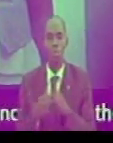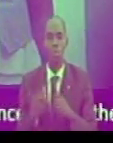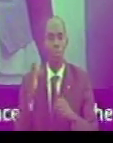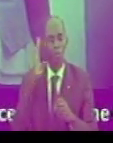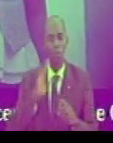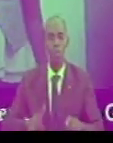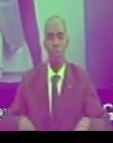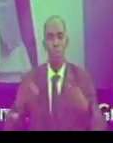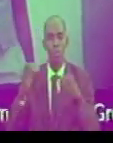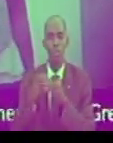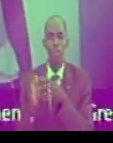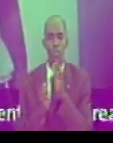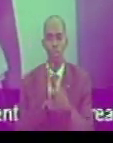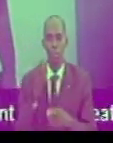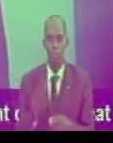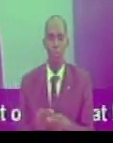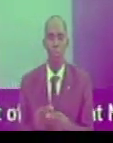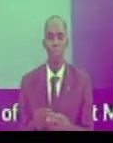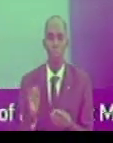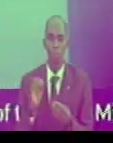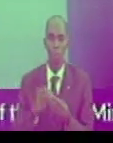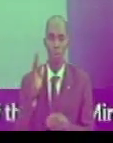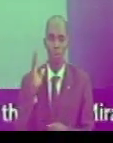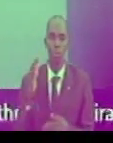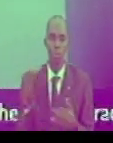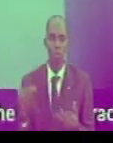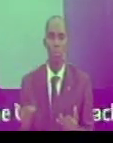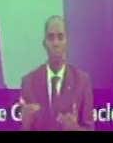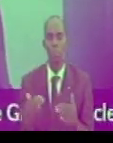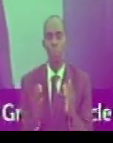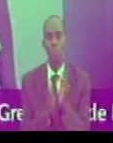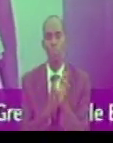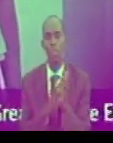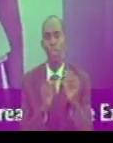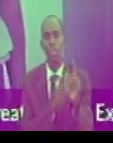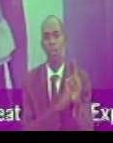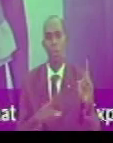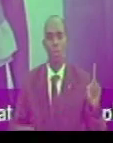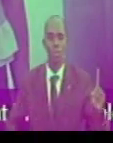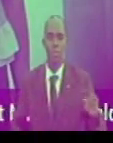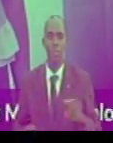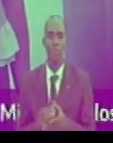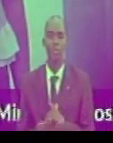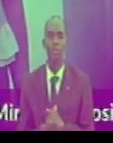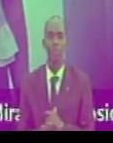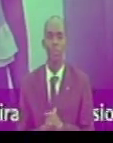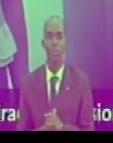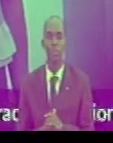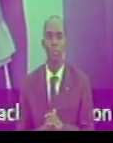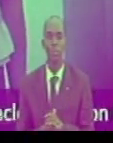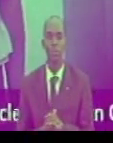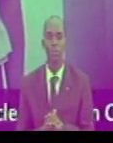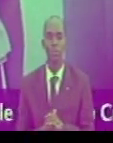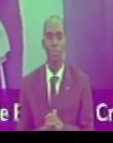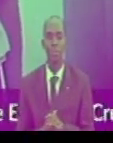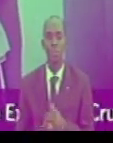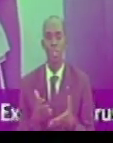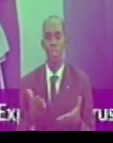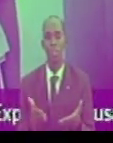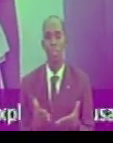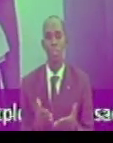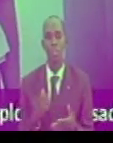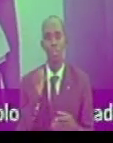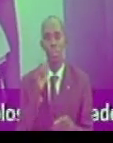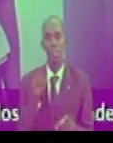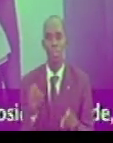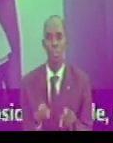Lord. I have Sister Fada Unsi Boluwati Fair Margaret standing with me. She's been